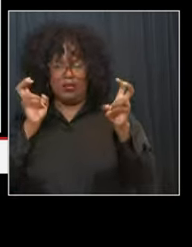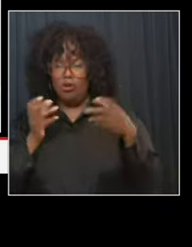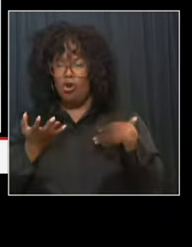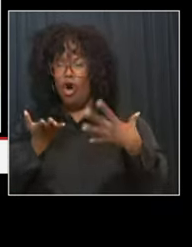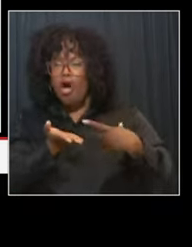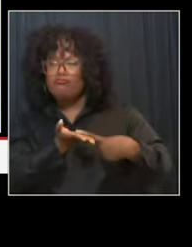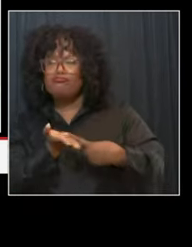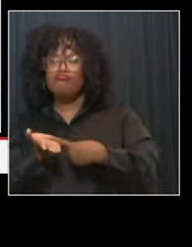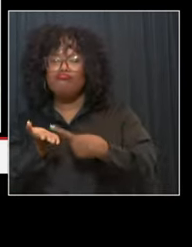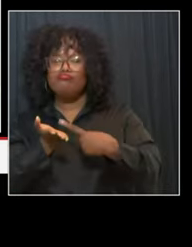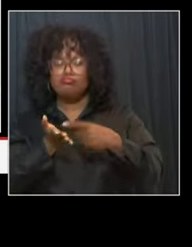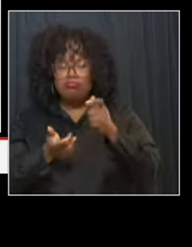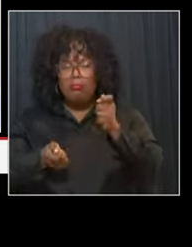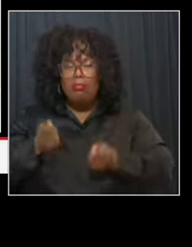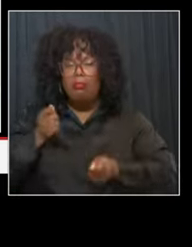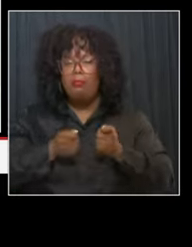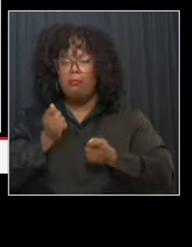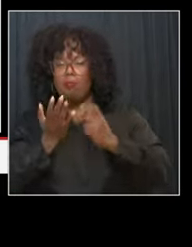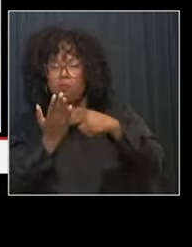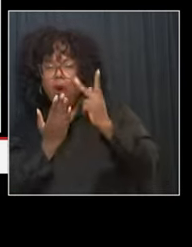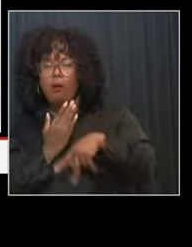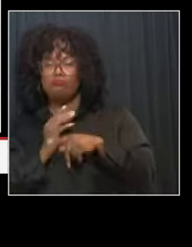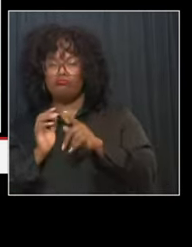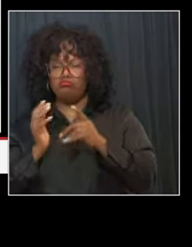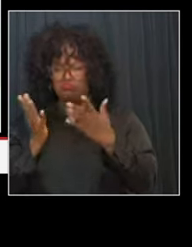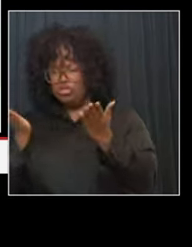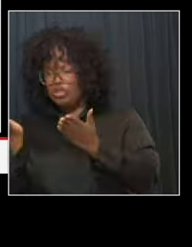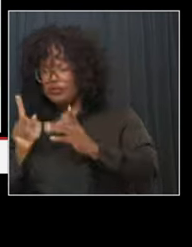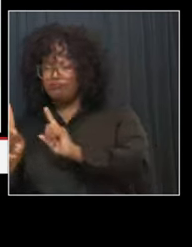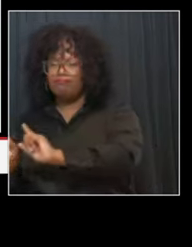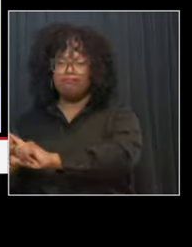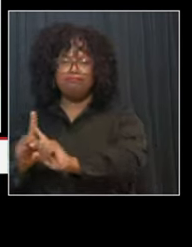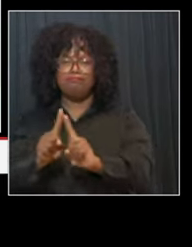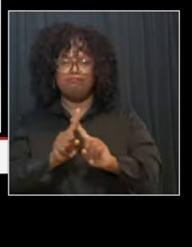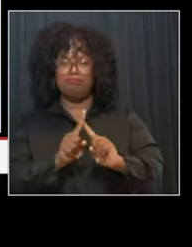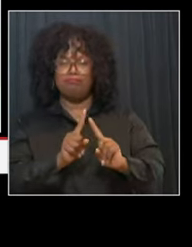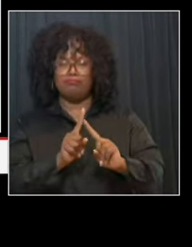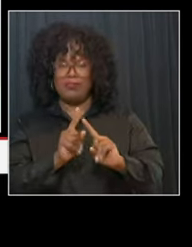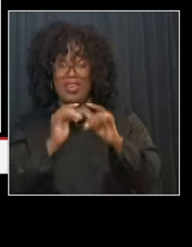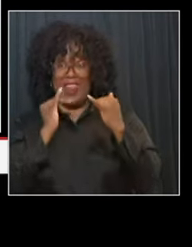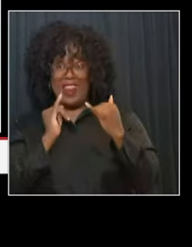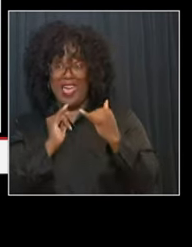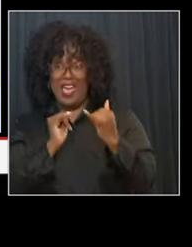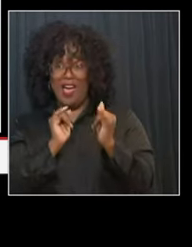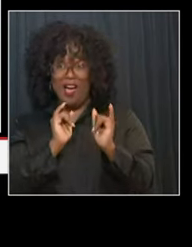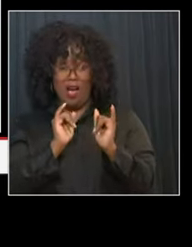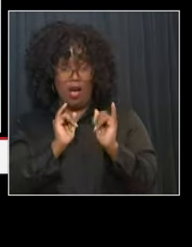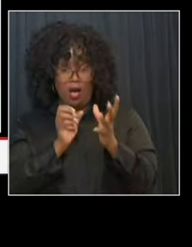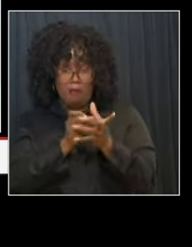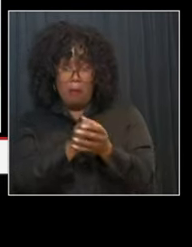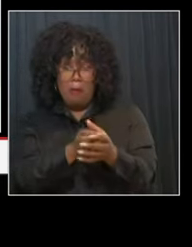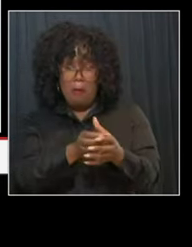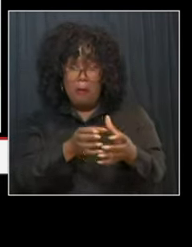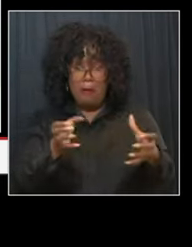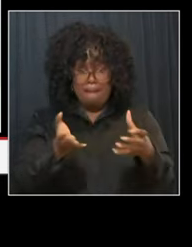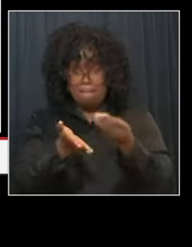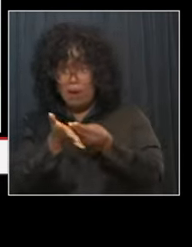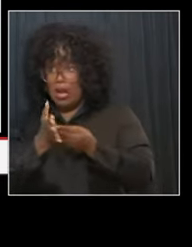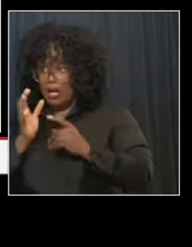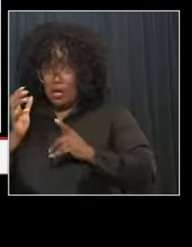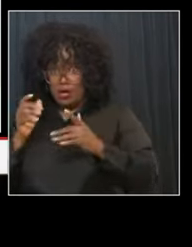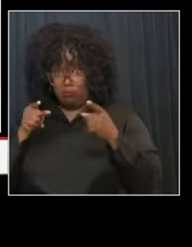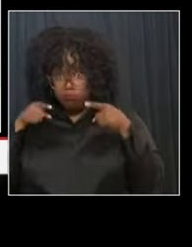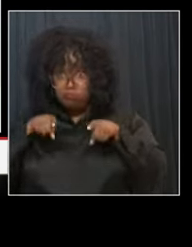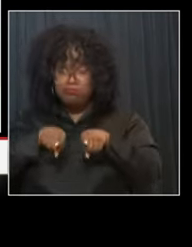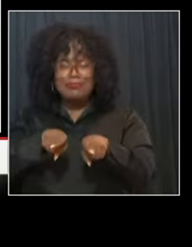some adjustments to programs or services that were growing well beyond our revenues. And one of those was in our temporary assistance for needy families program.